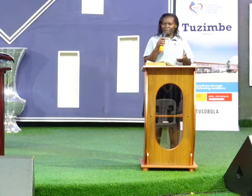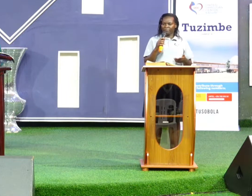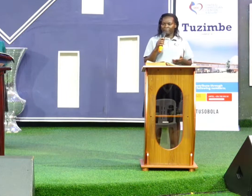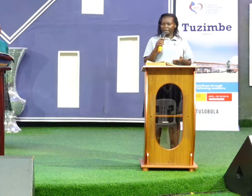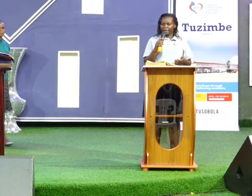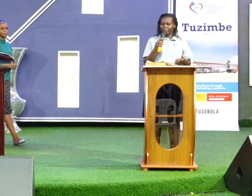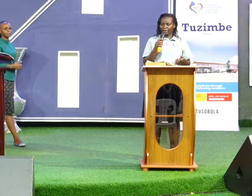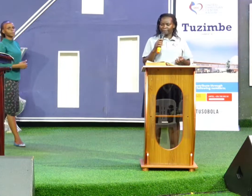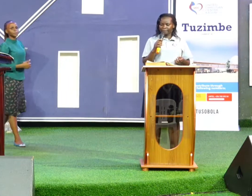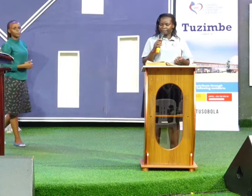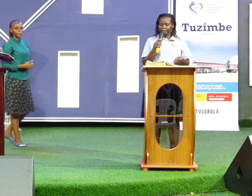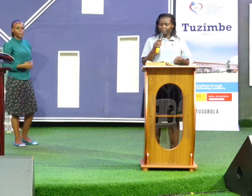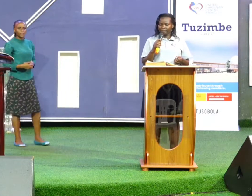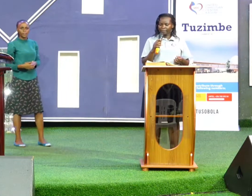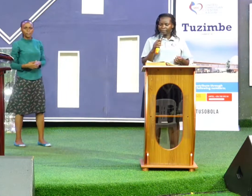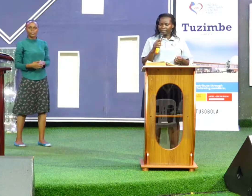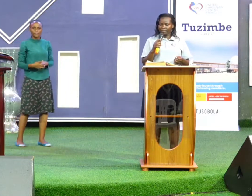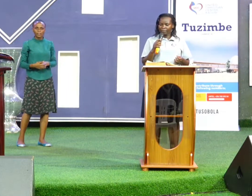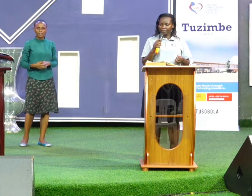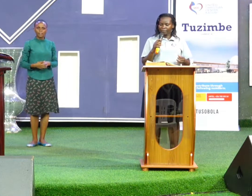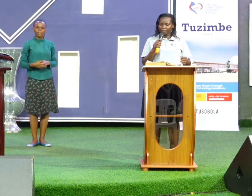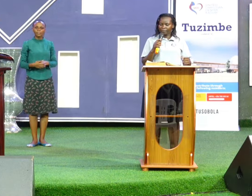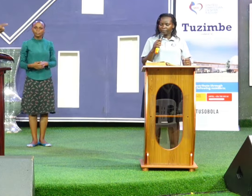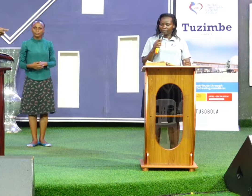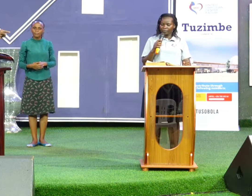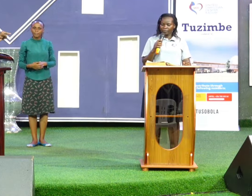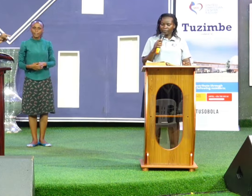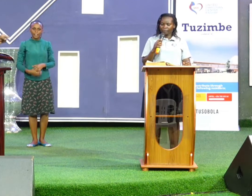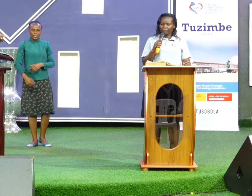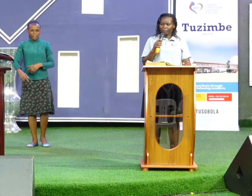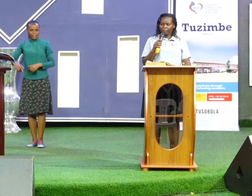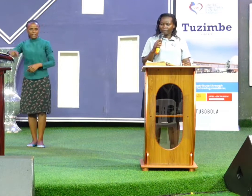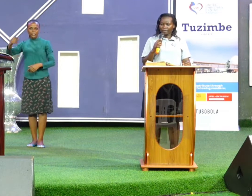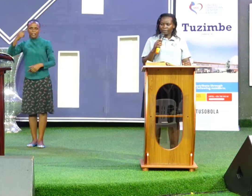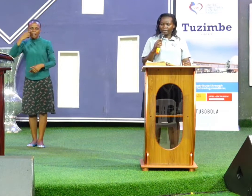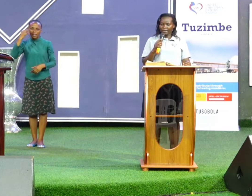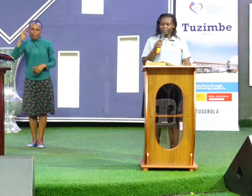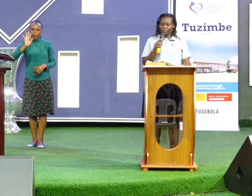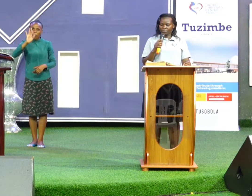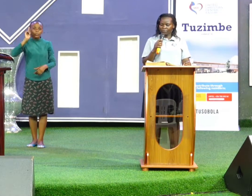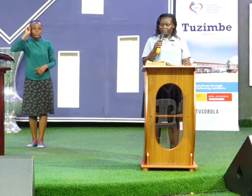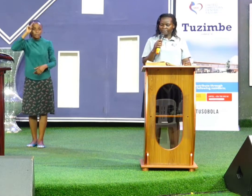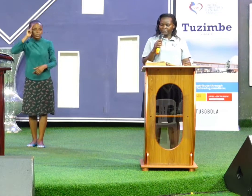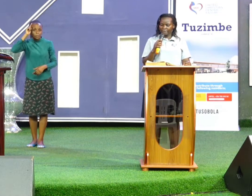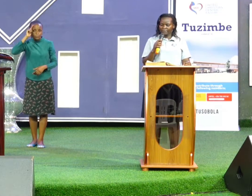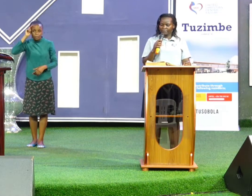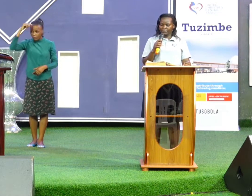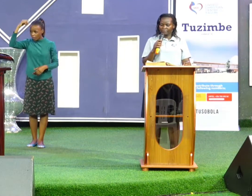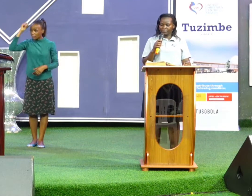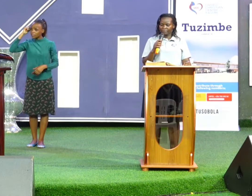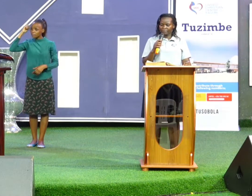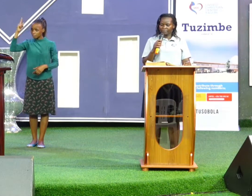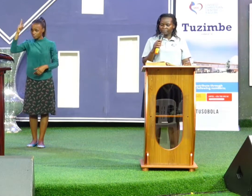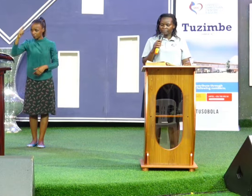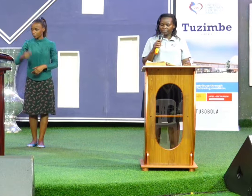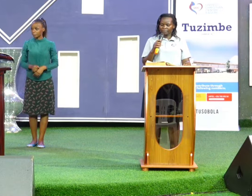befeesemu musanvu bw'agamba. Amaaso g'ebirowoozo. The eyes of your understanding. The